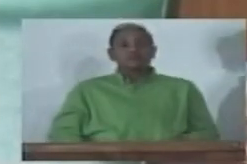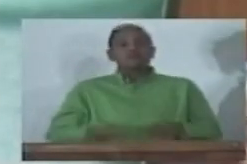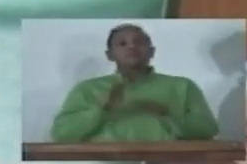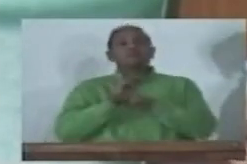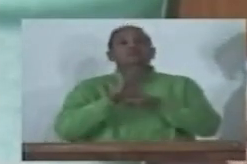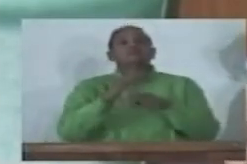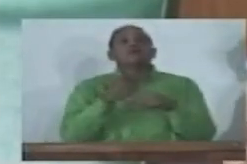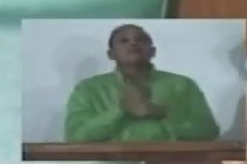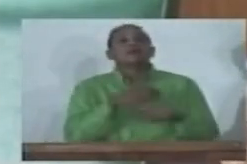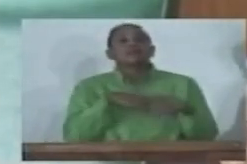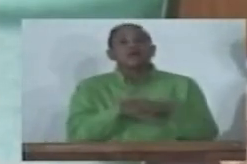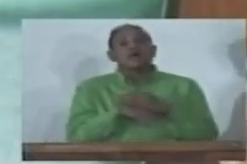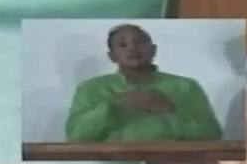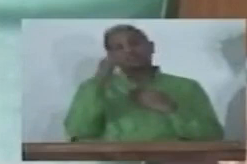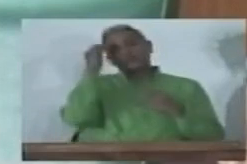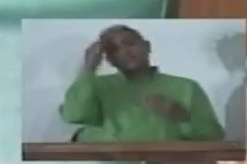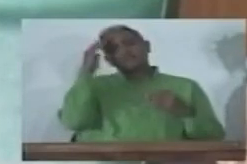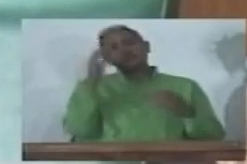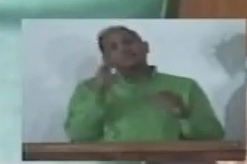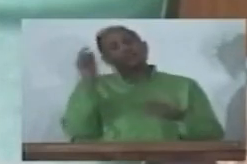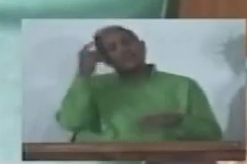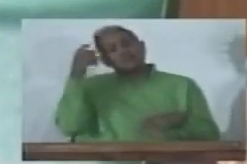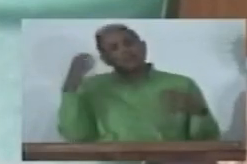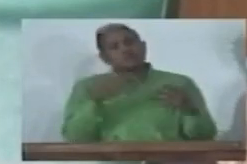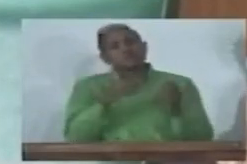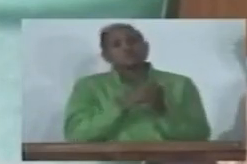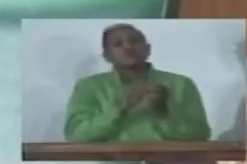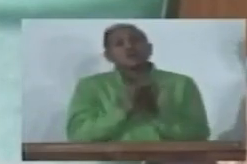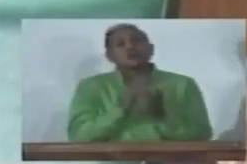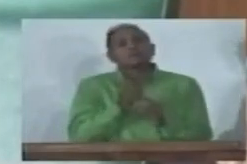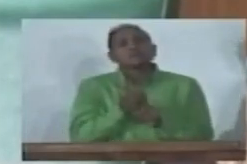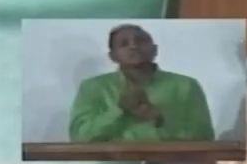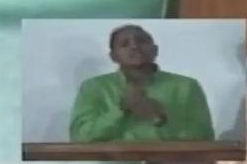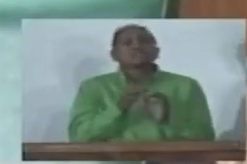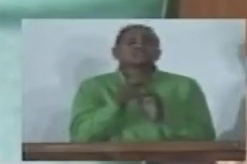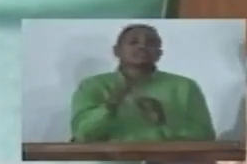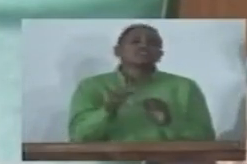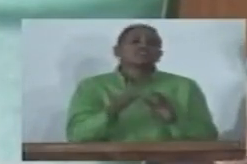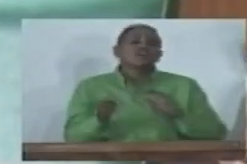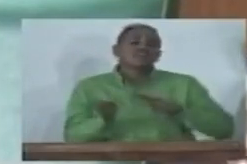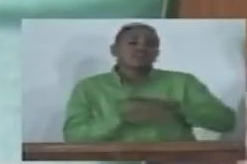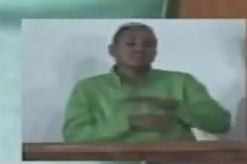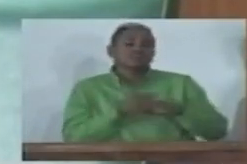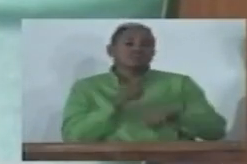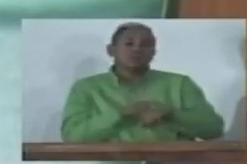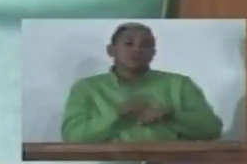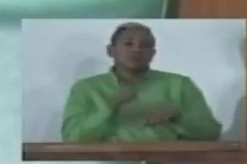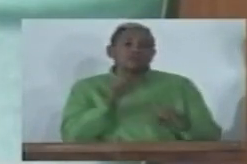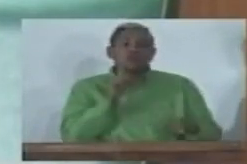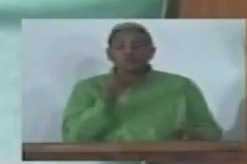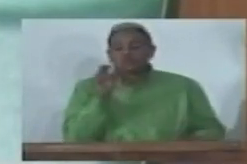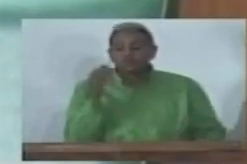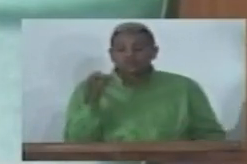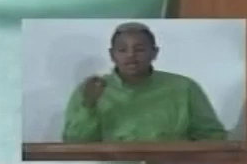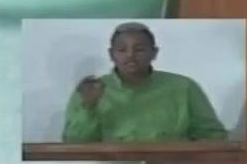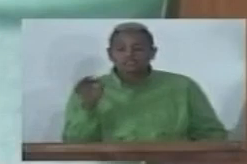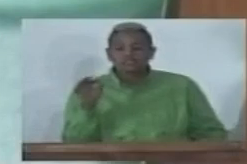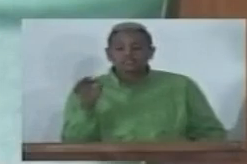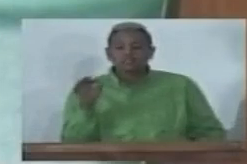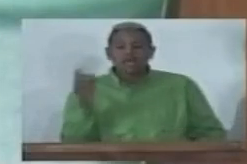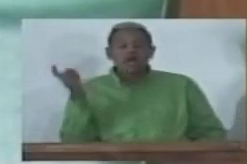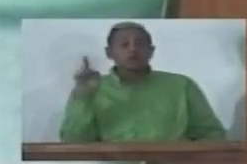Information Cabinet Documents Extension of Exemption Period Order 2019, and whereas it